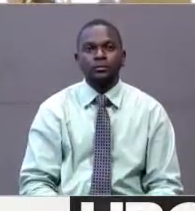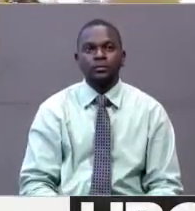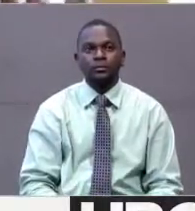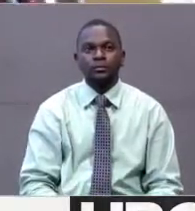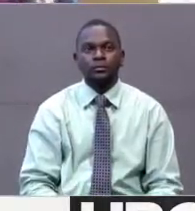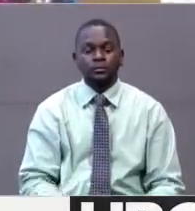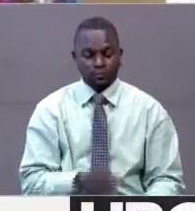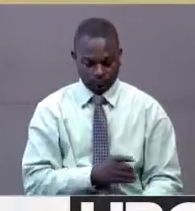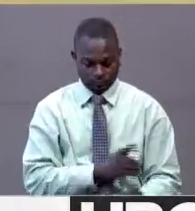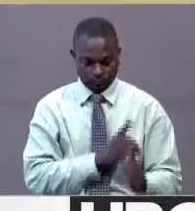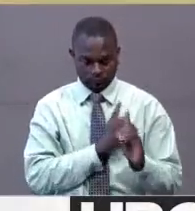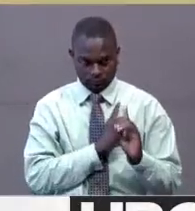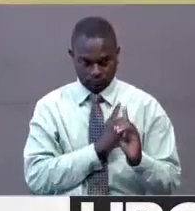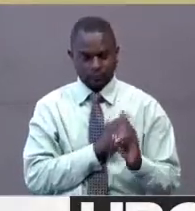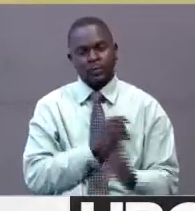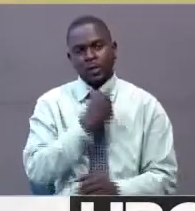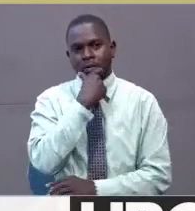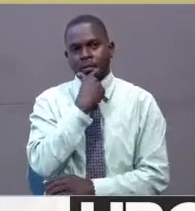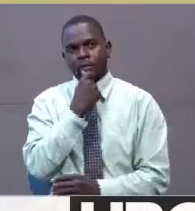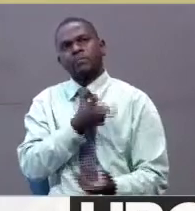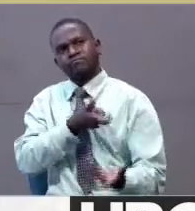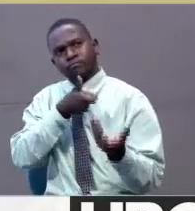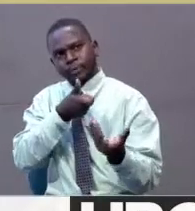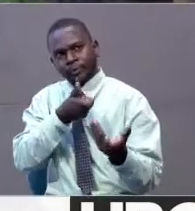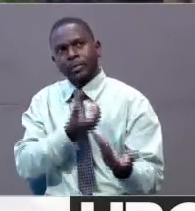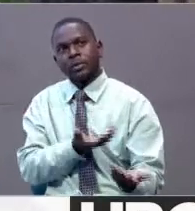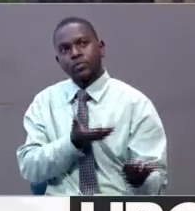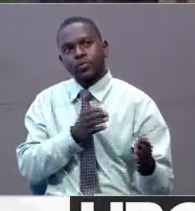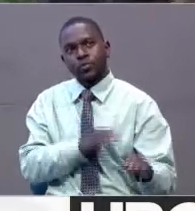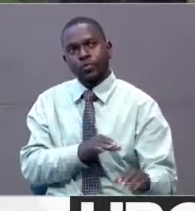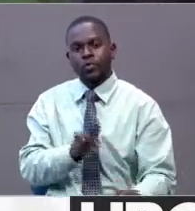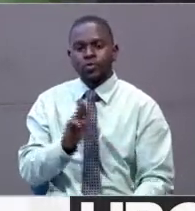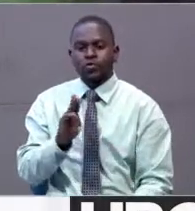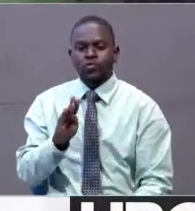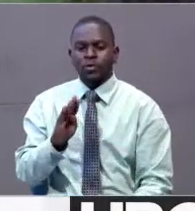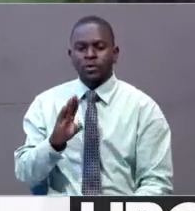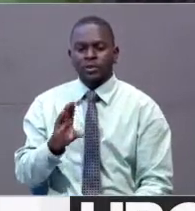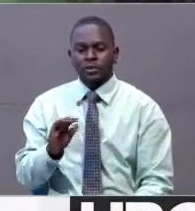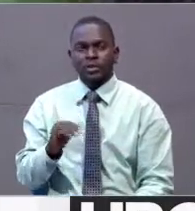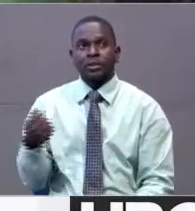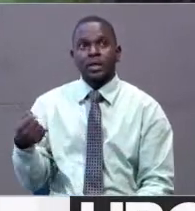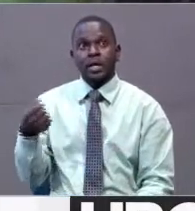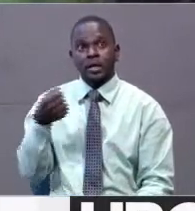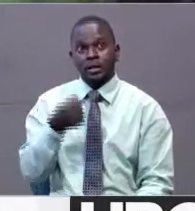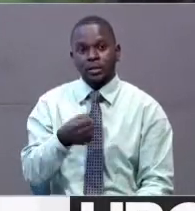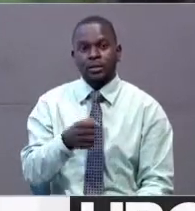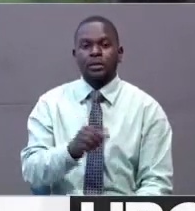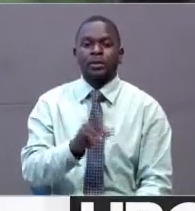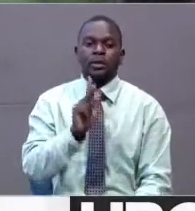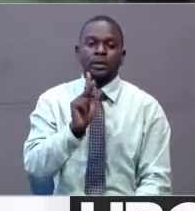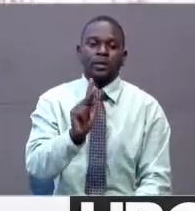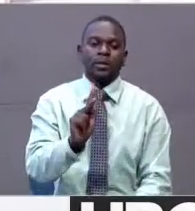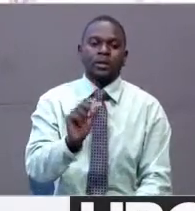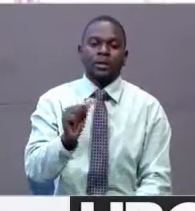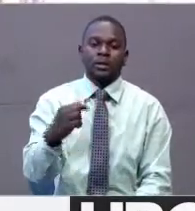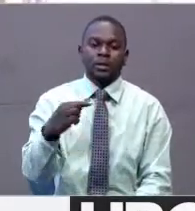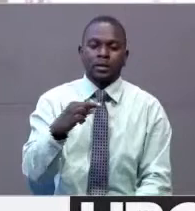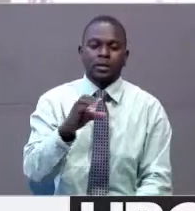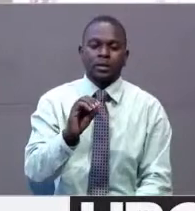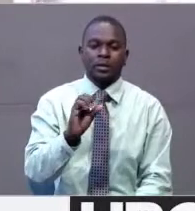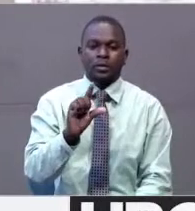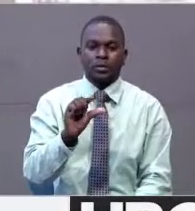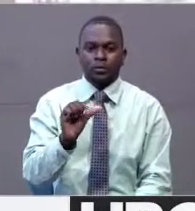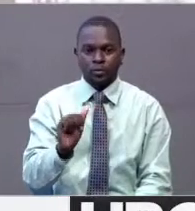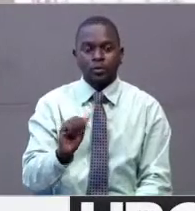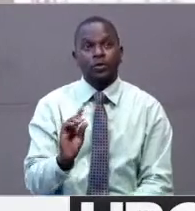A security operative suspected of shooting and killing Uganda Broadcasting Corporation employee Robert Kagolo at Kasengeje in